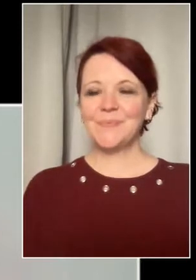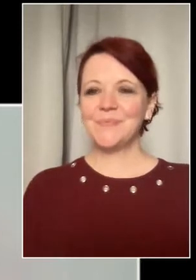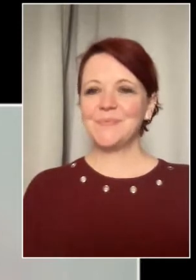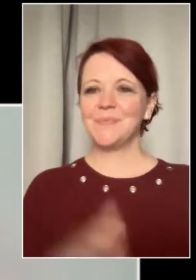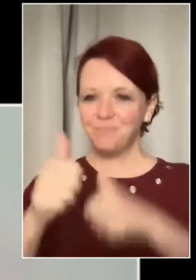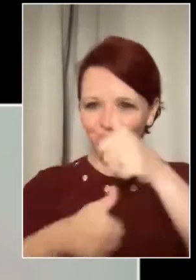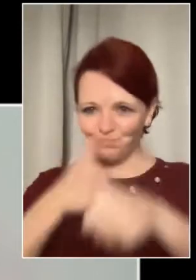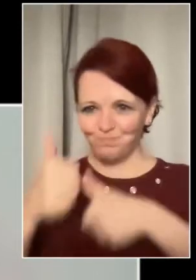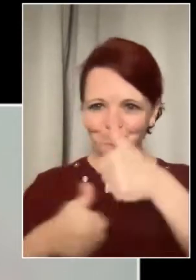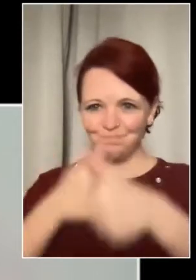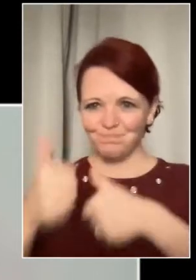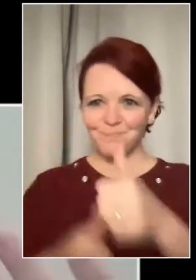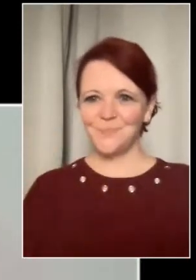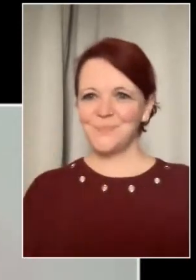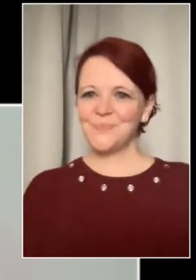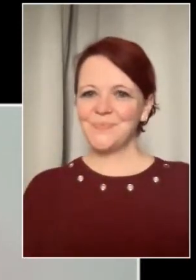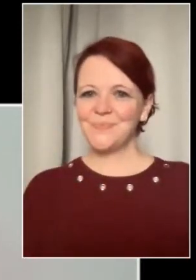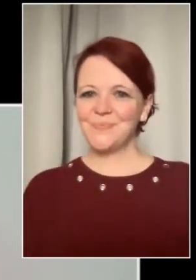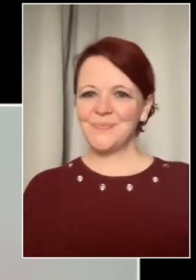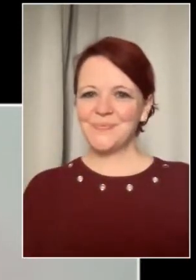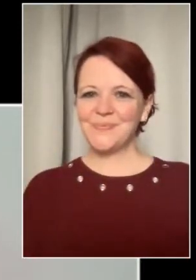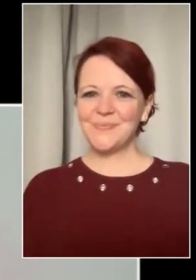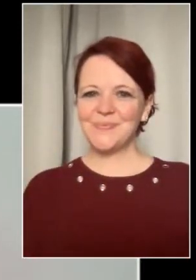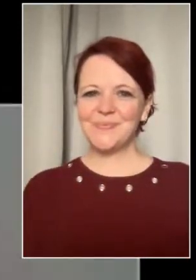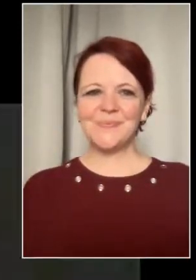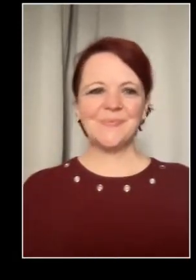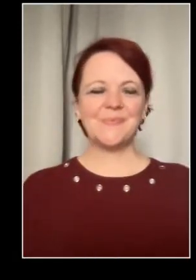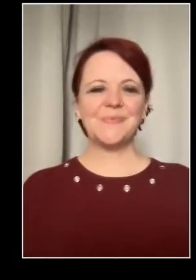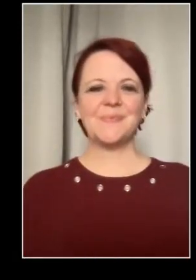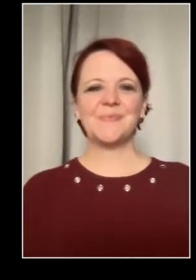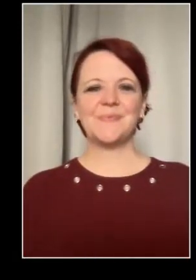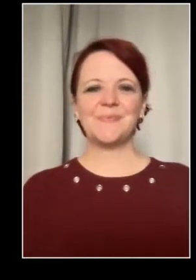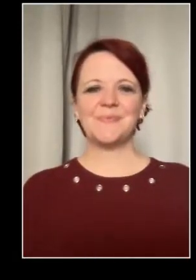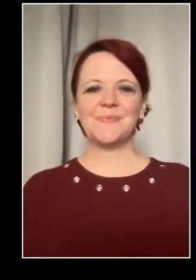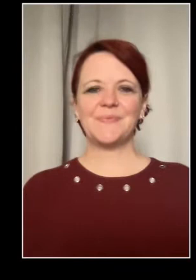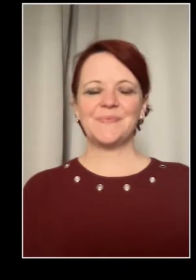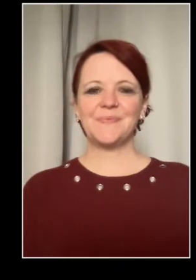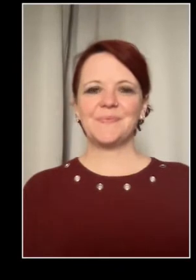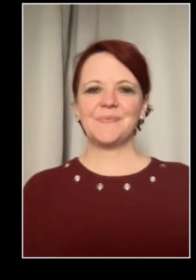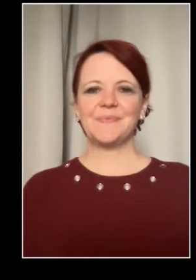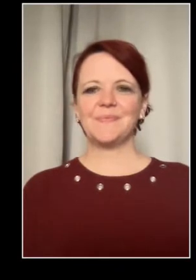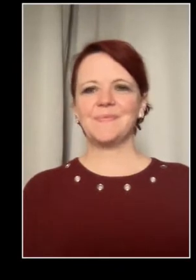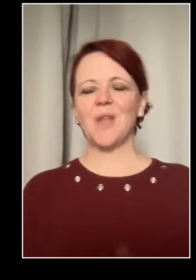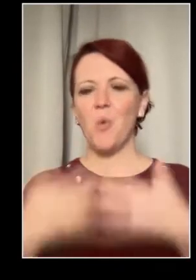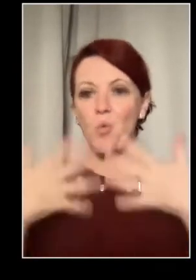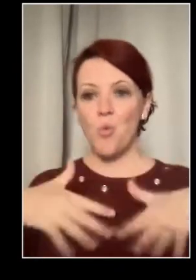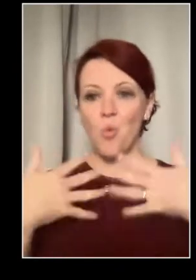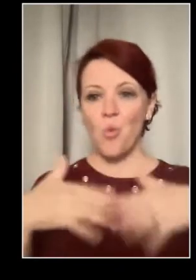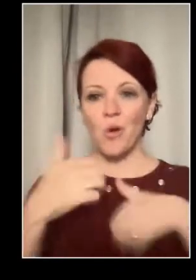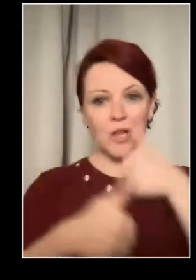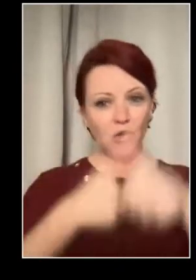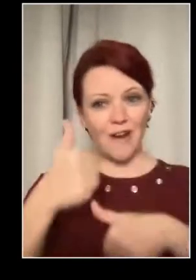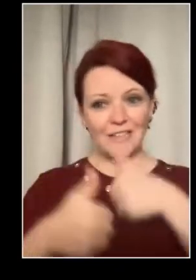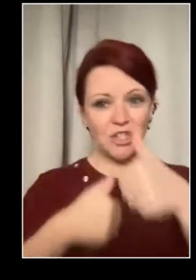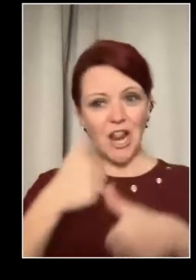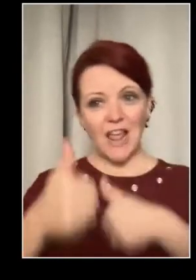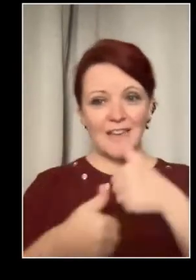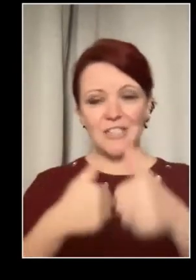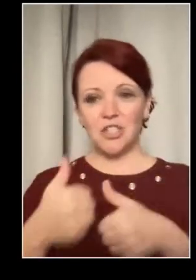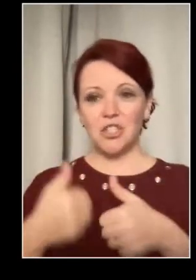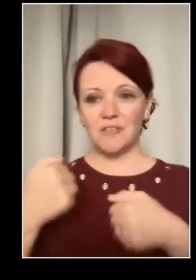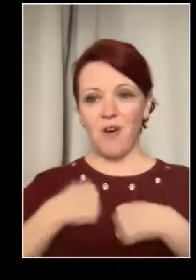Congratulations. Okay, so back to you, Rob, for the rest of the show. Oh, magic stuff. Congratulations and thanks again to our